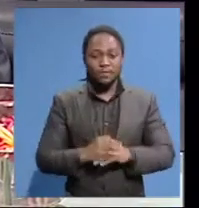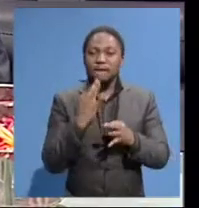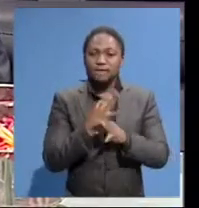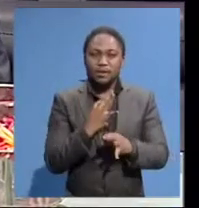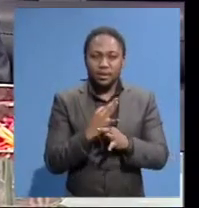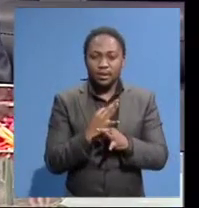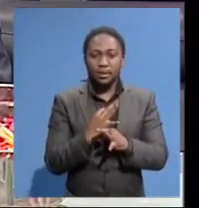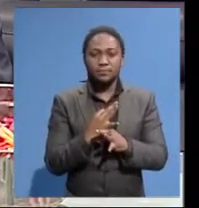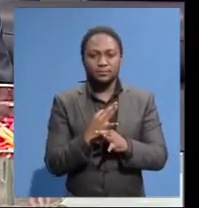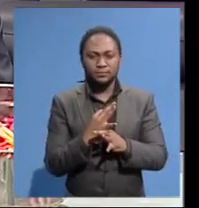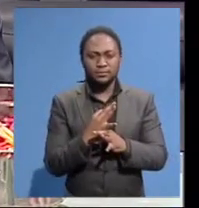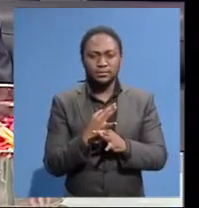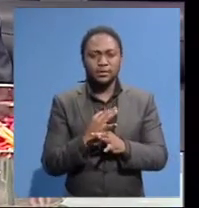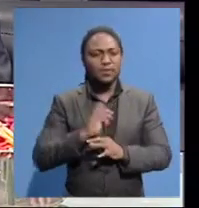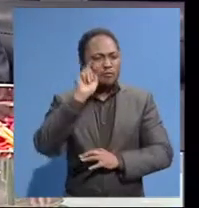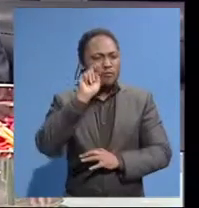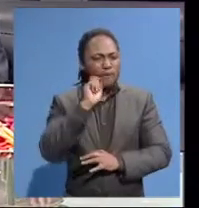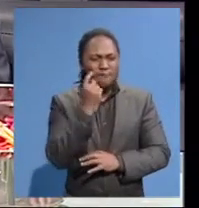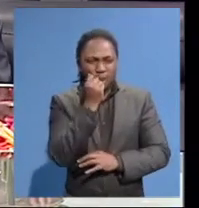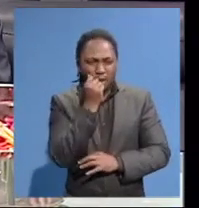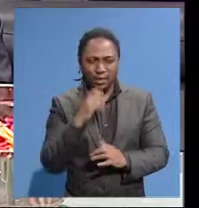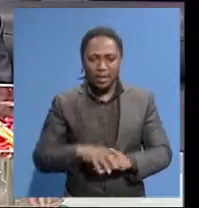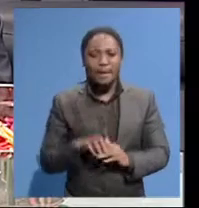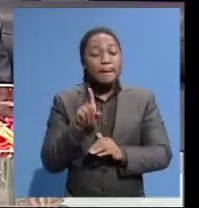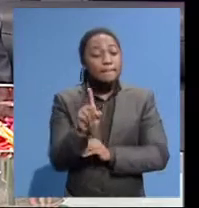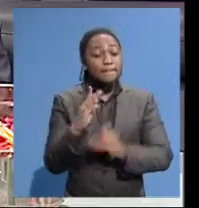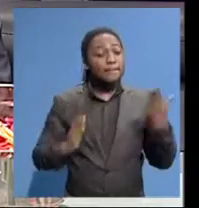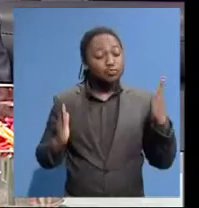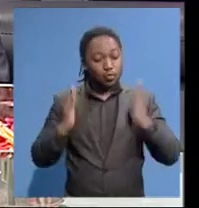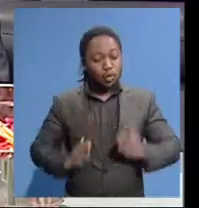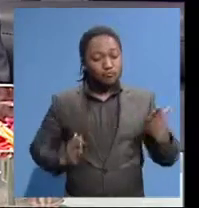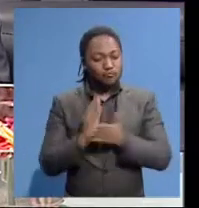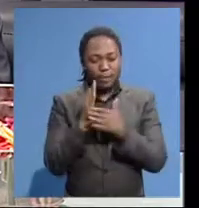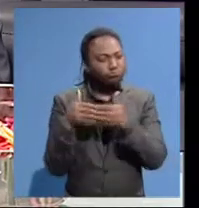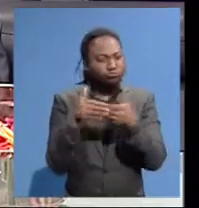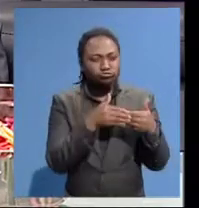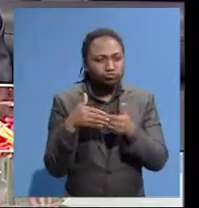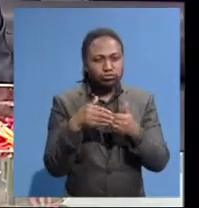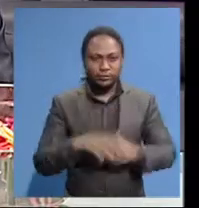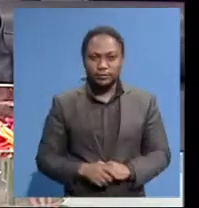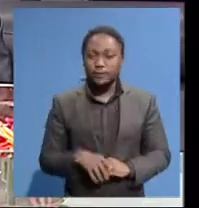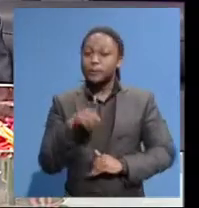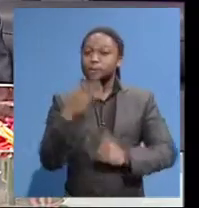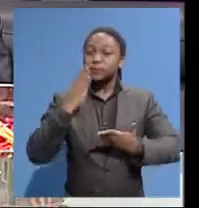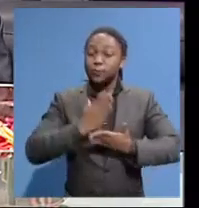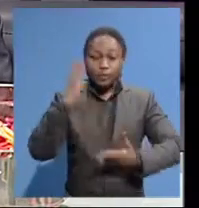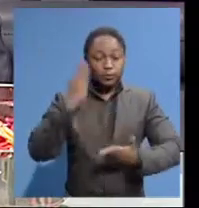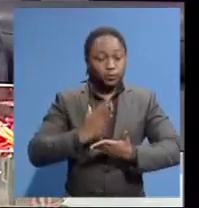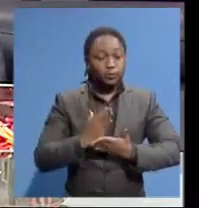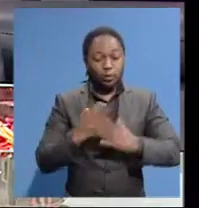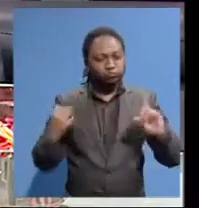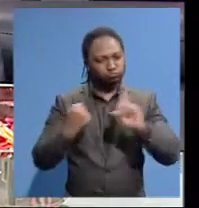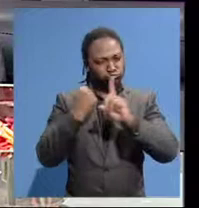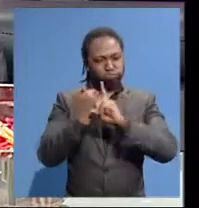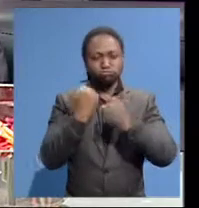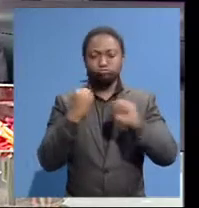grandfather, protector of children's rights and humanitarian, done with the simple objective of freedom and equality for all. One of the most